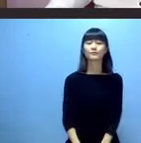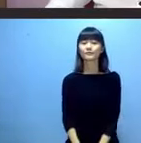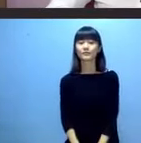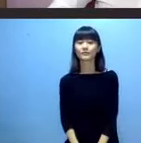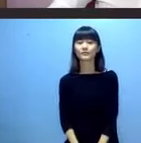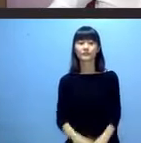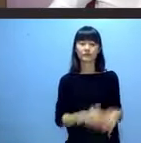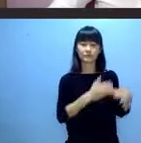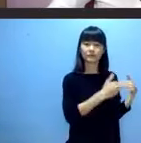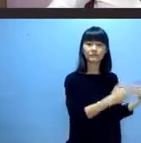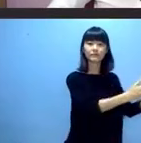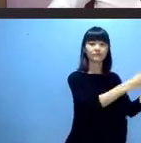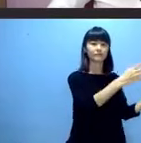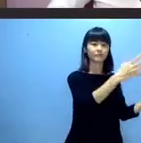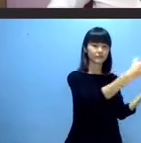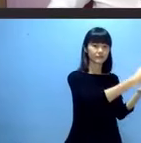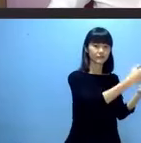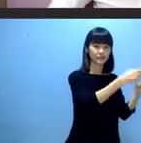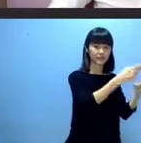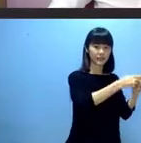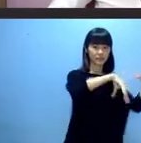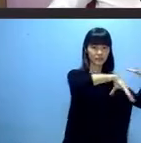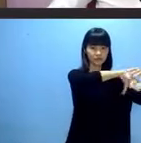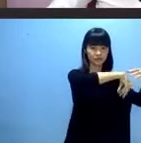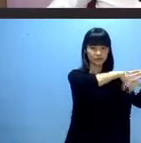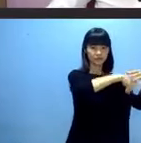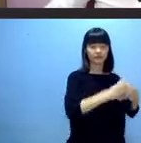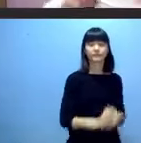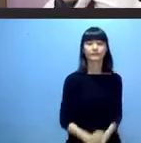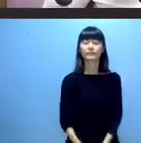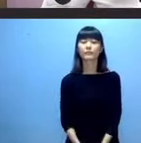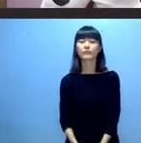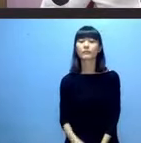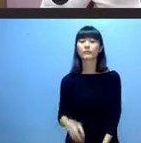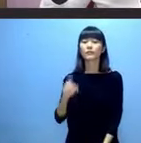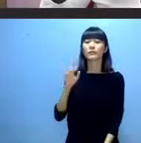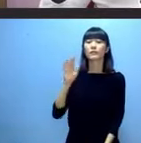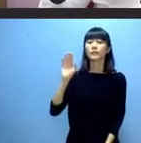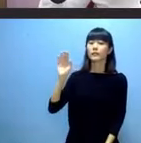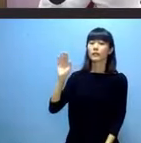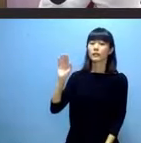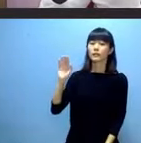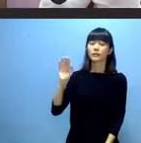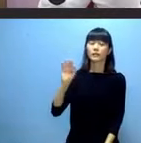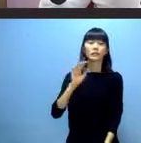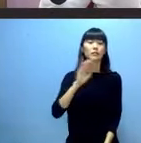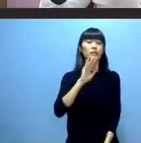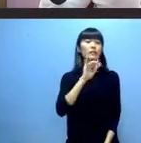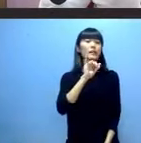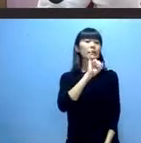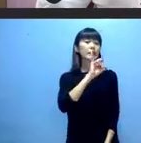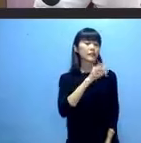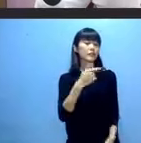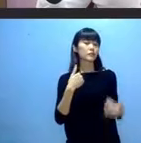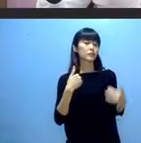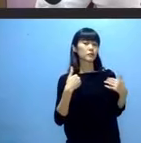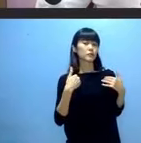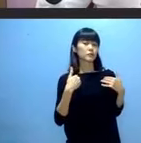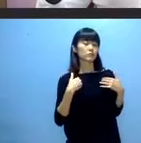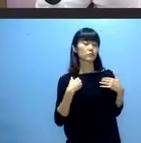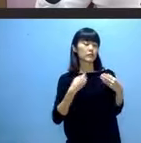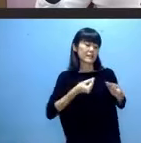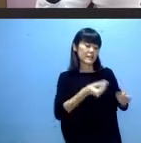the names. Now, Deborah, if you had an opportunity to give a piece of advice to the people